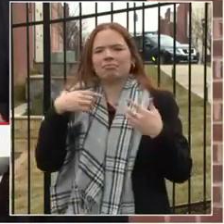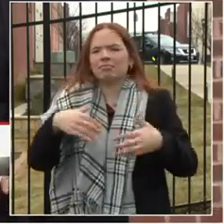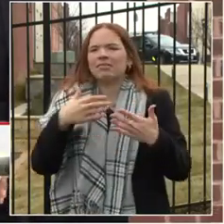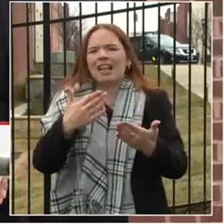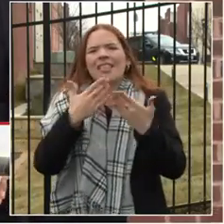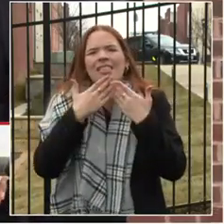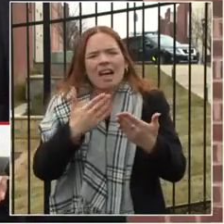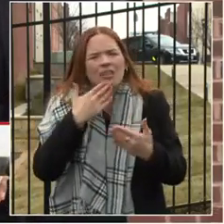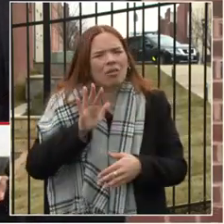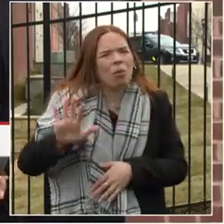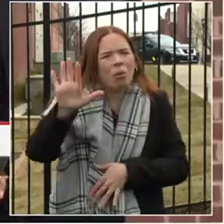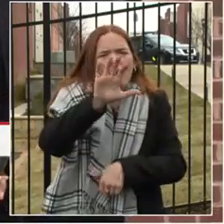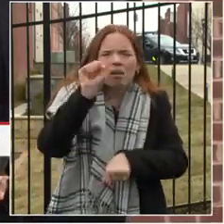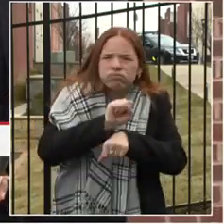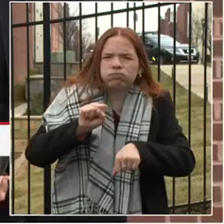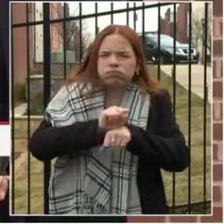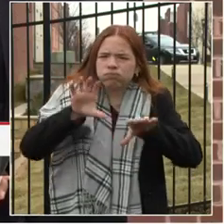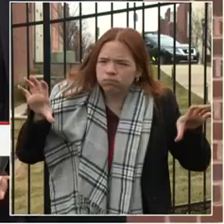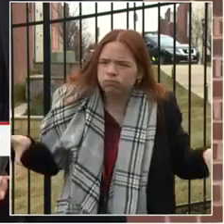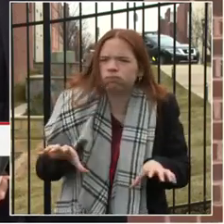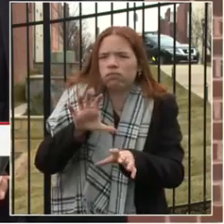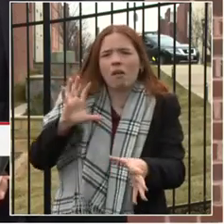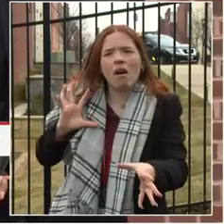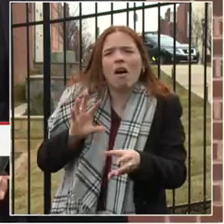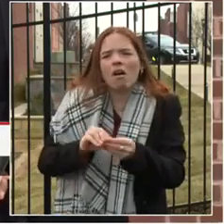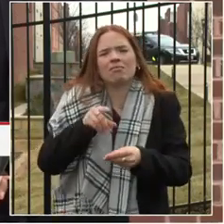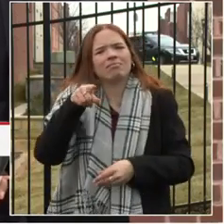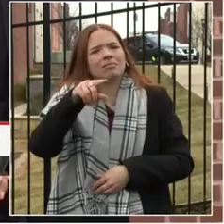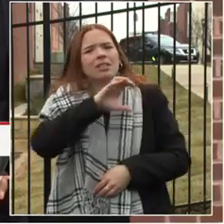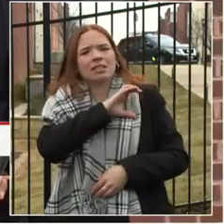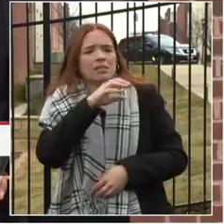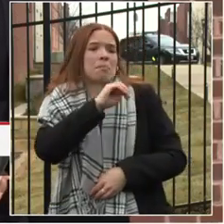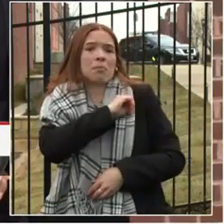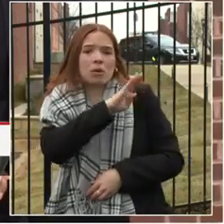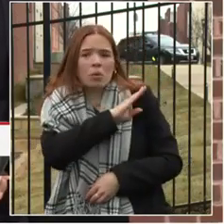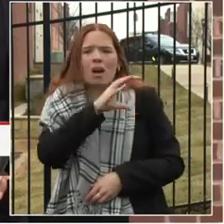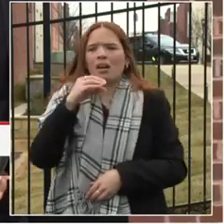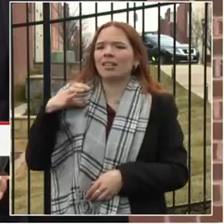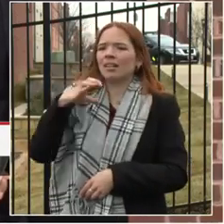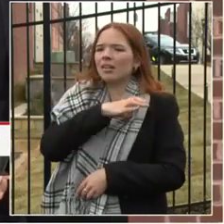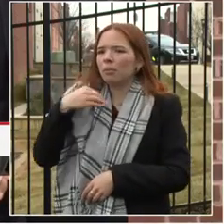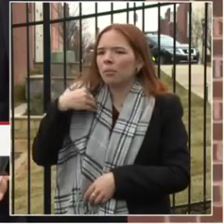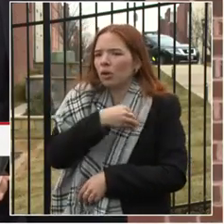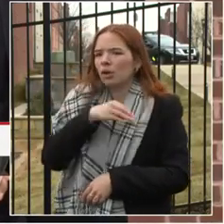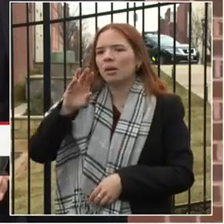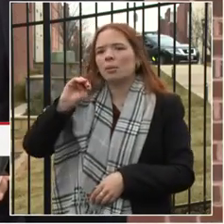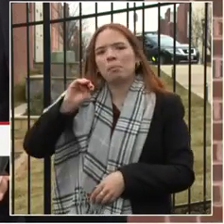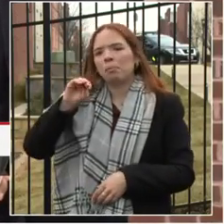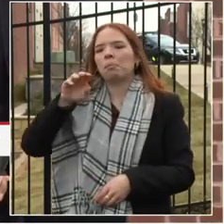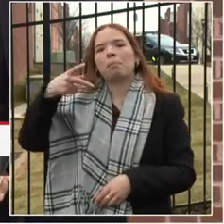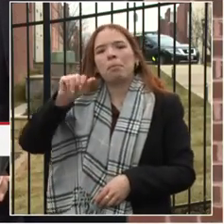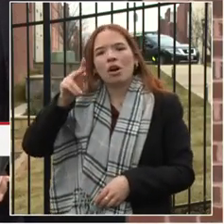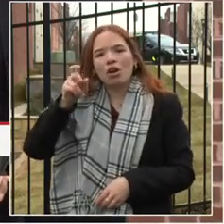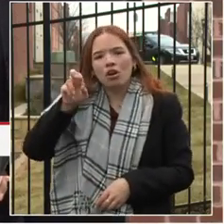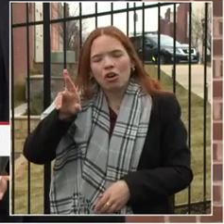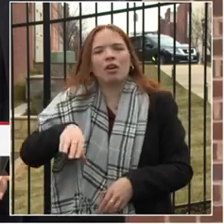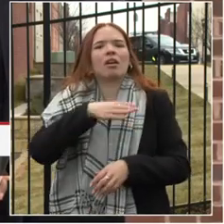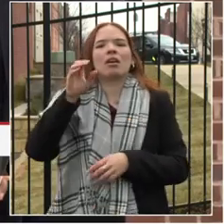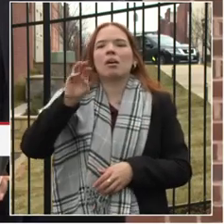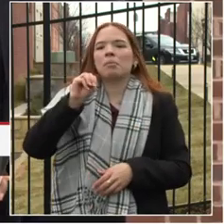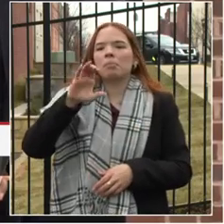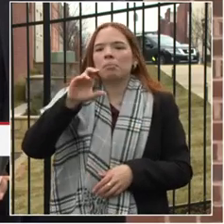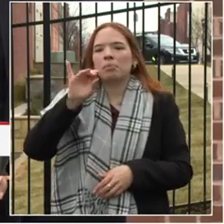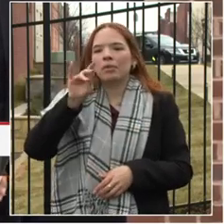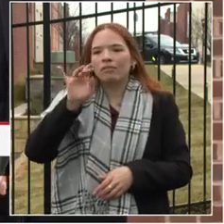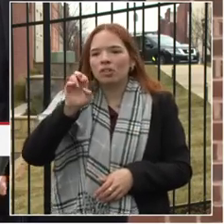along with Mayor Bowser, Councilmember Parker, myself, and the members of the council, to make sure we continue to prioritize housing here in